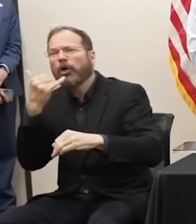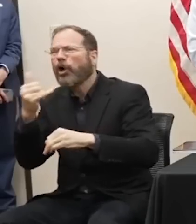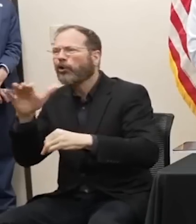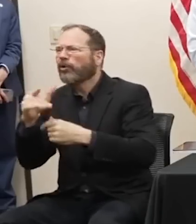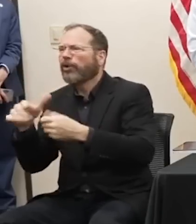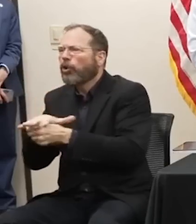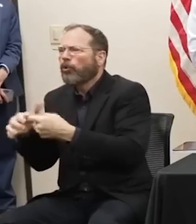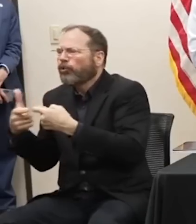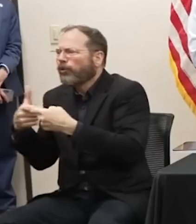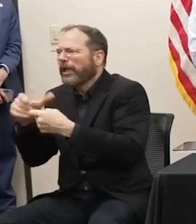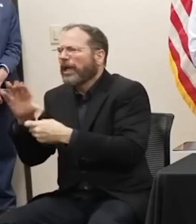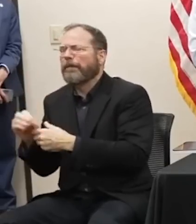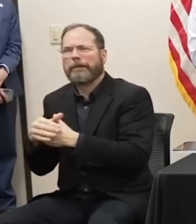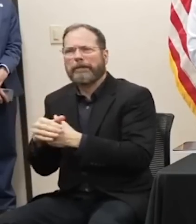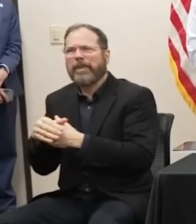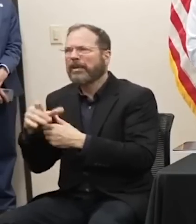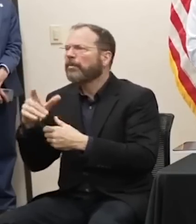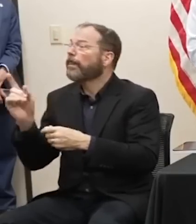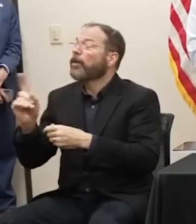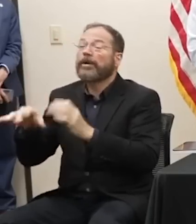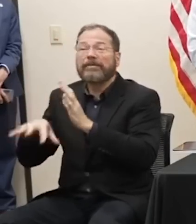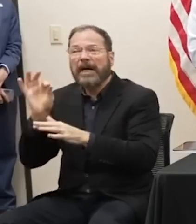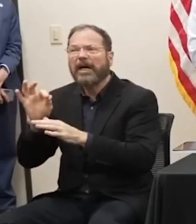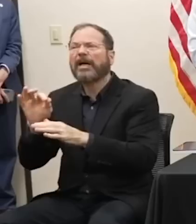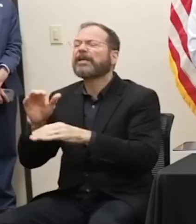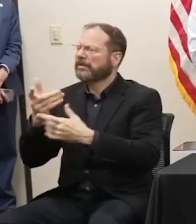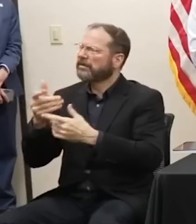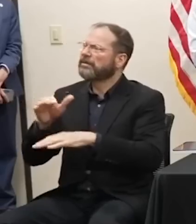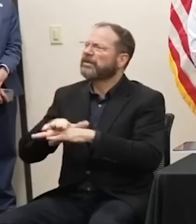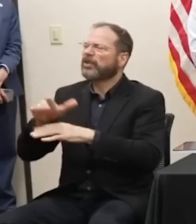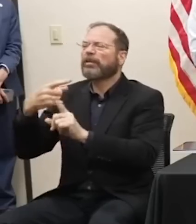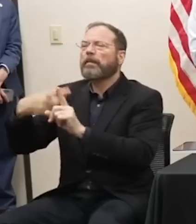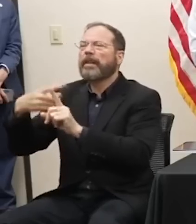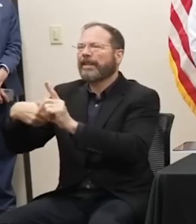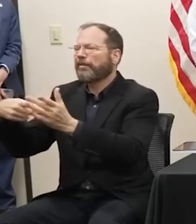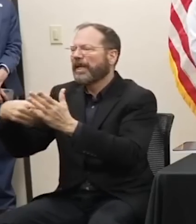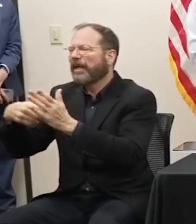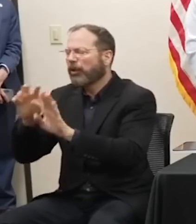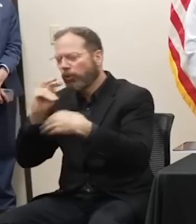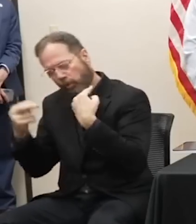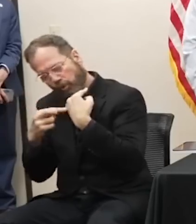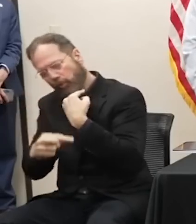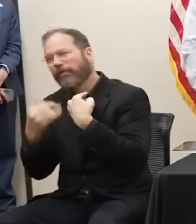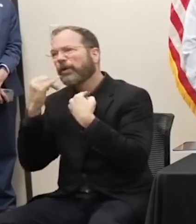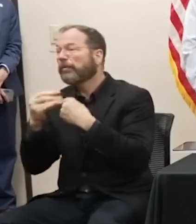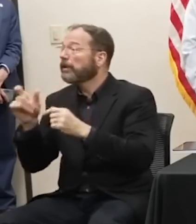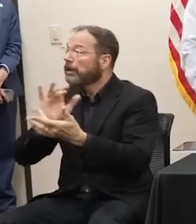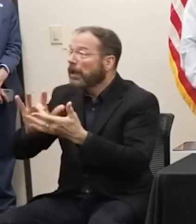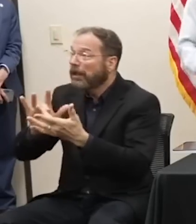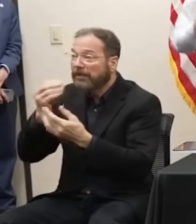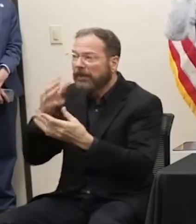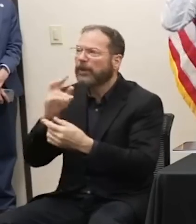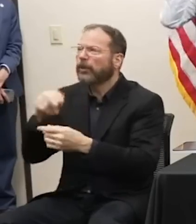local utility. You can find your local utility on the back of your monthly bill. If you need the contact